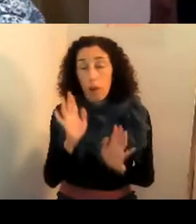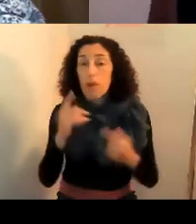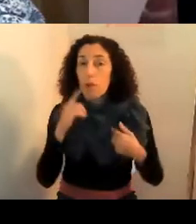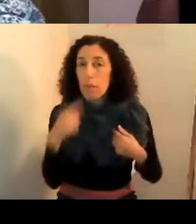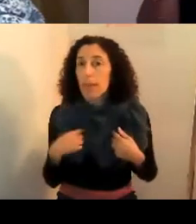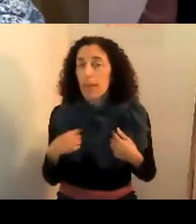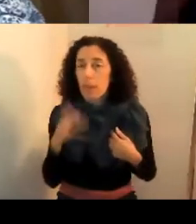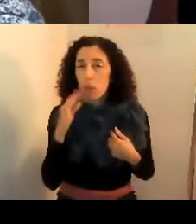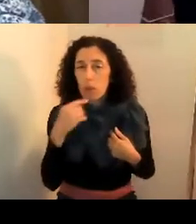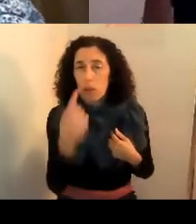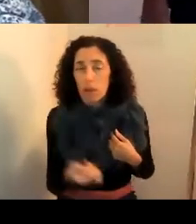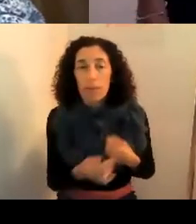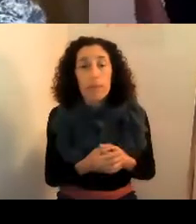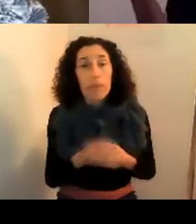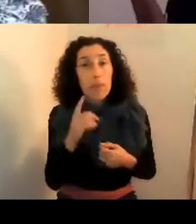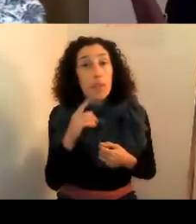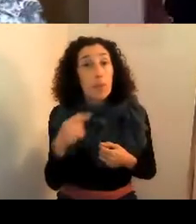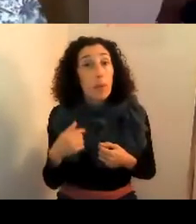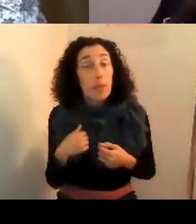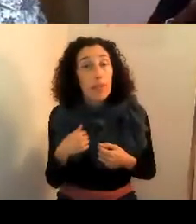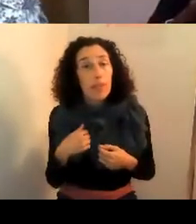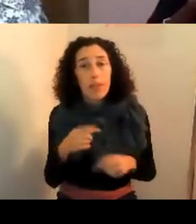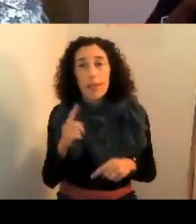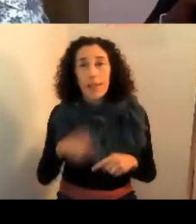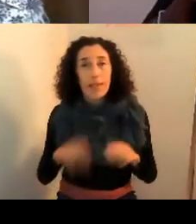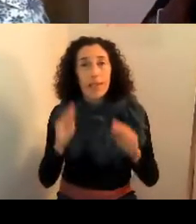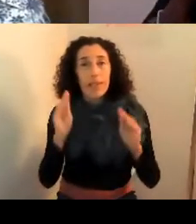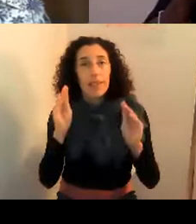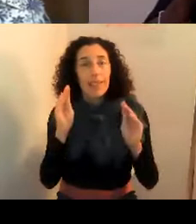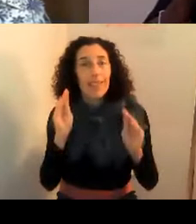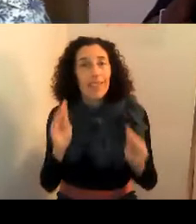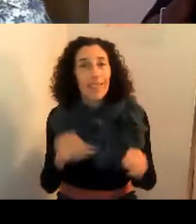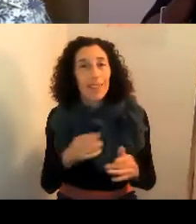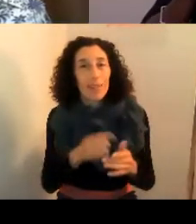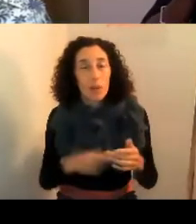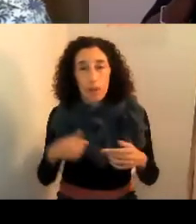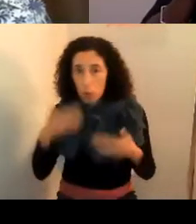know. It's hard for people to be what they can't see. In what ways are we